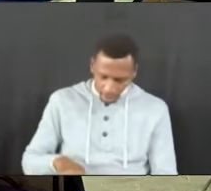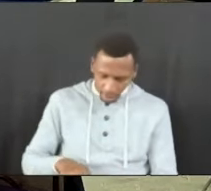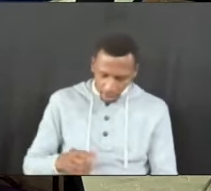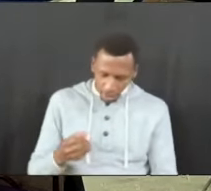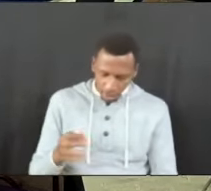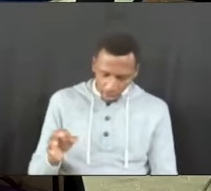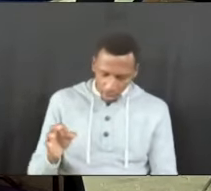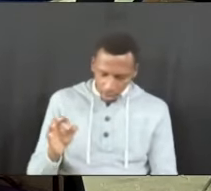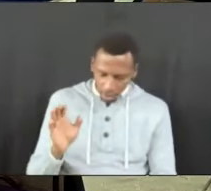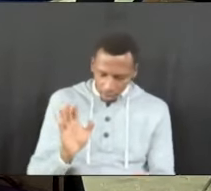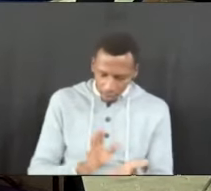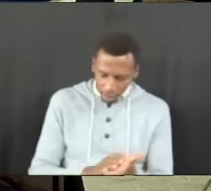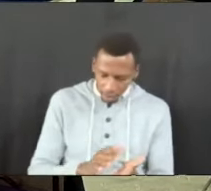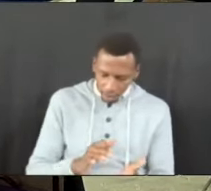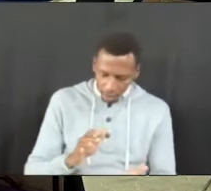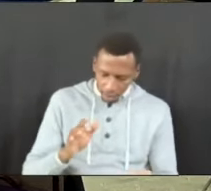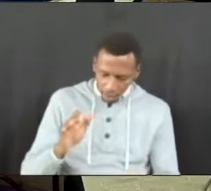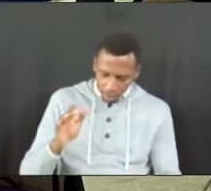Prince of